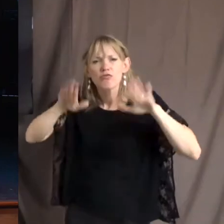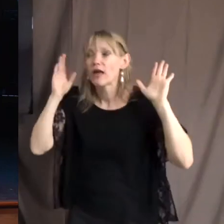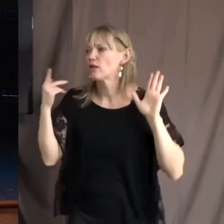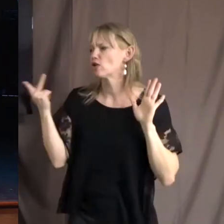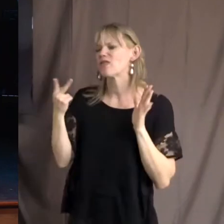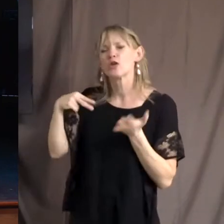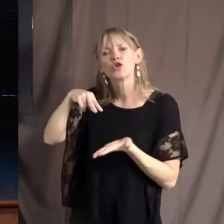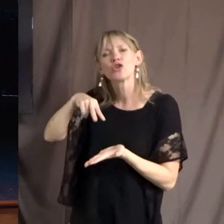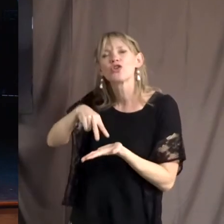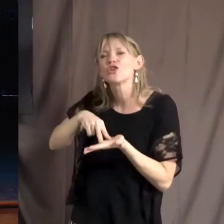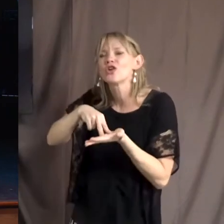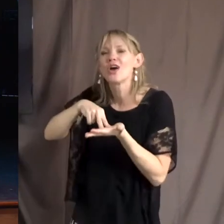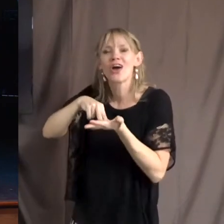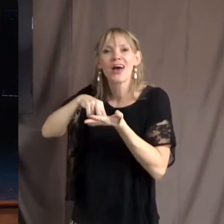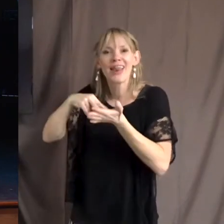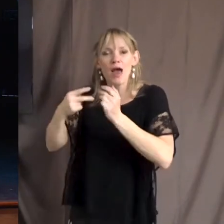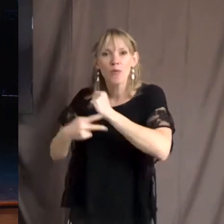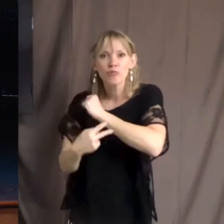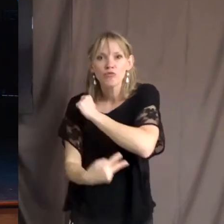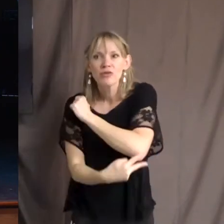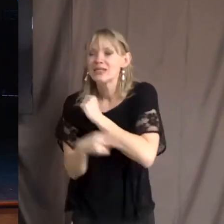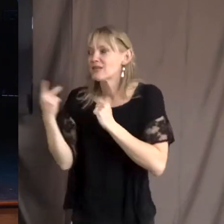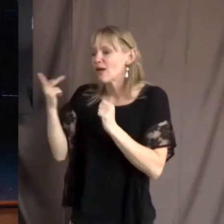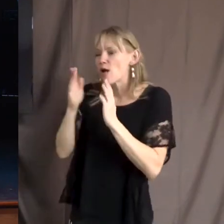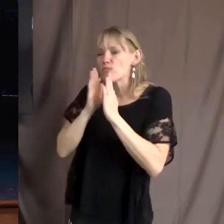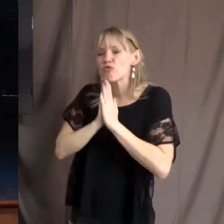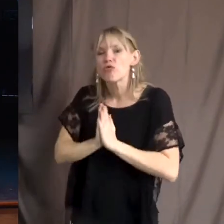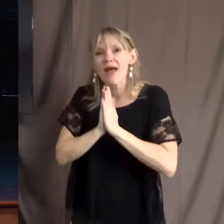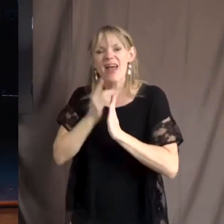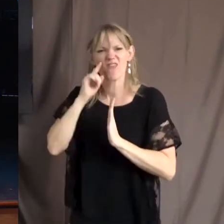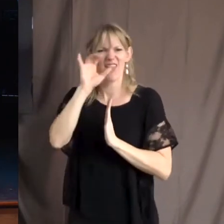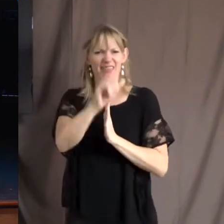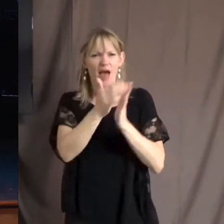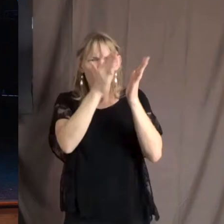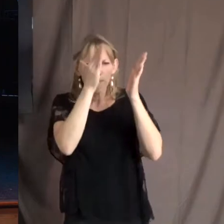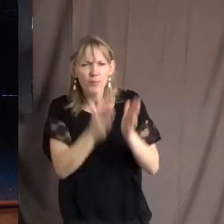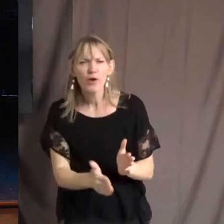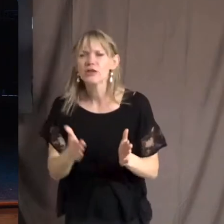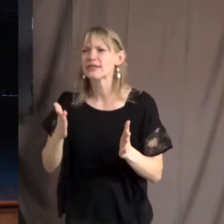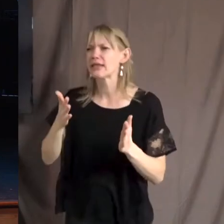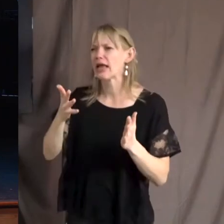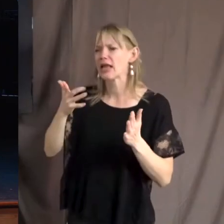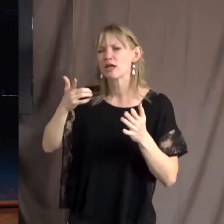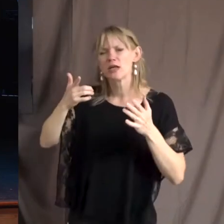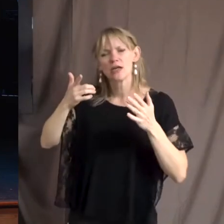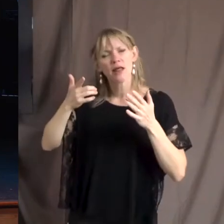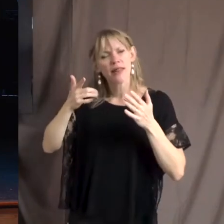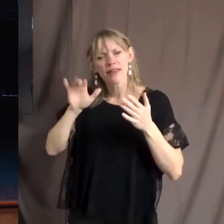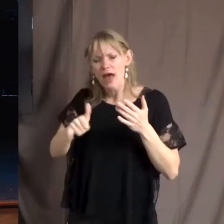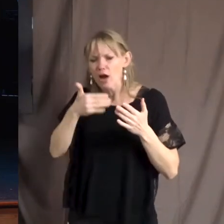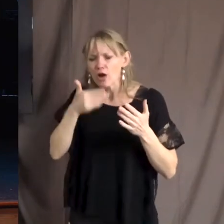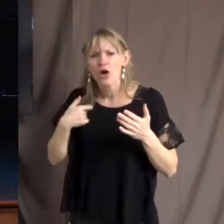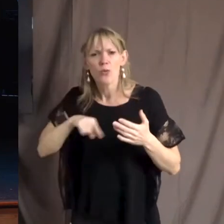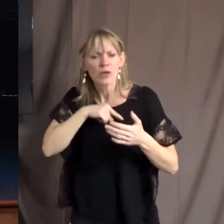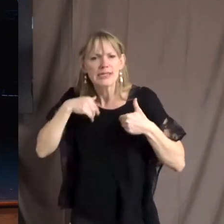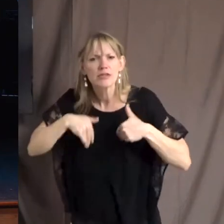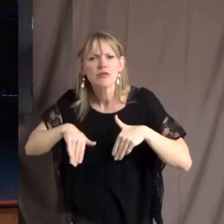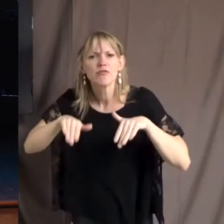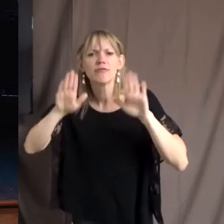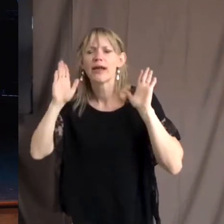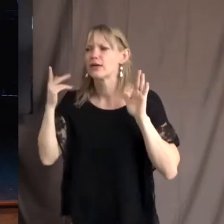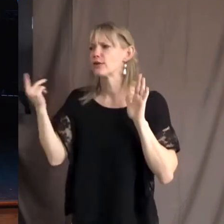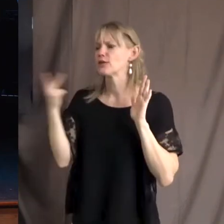there. We stood there on that bridge and we prayed for that person and we surrendered that good to them and stood there